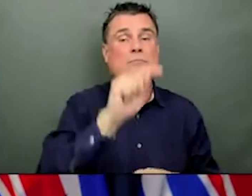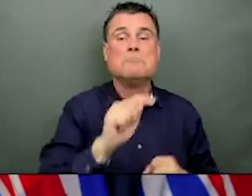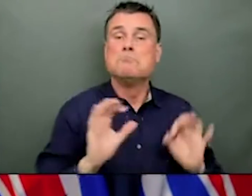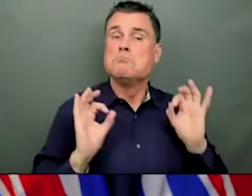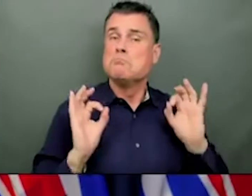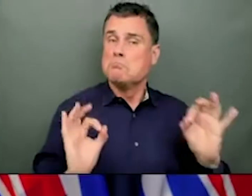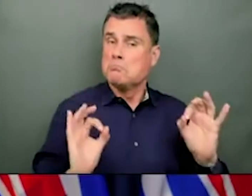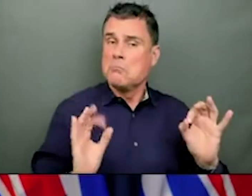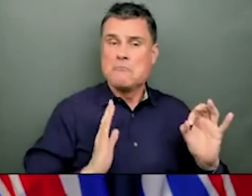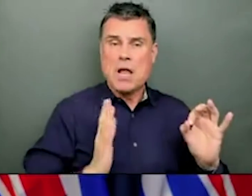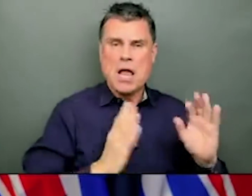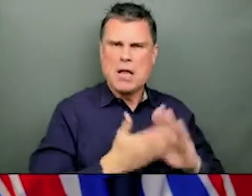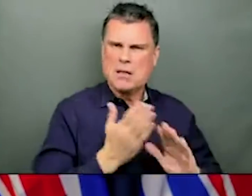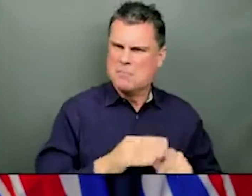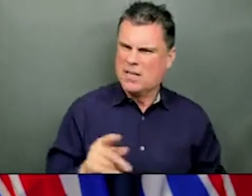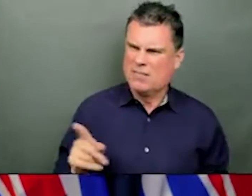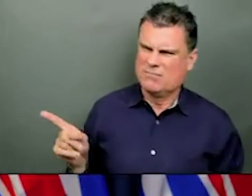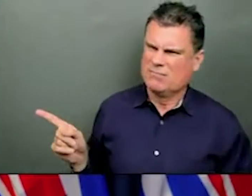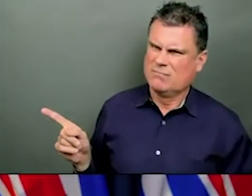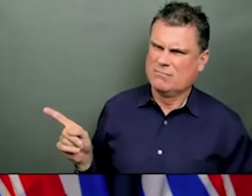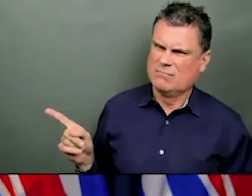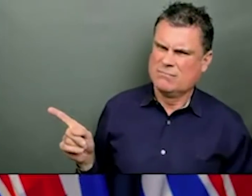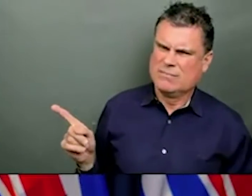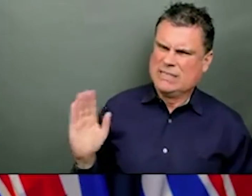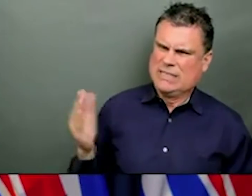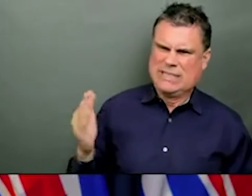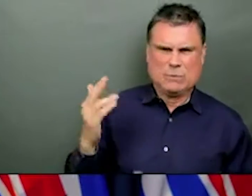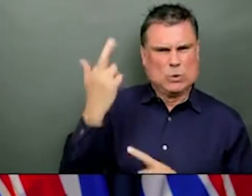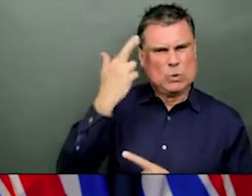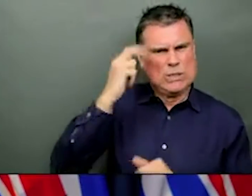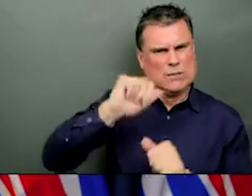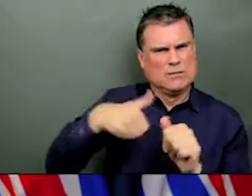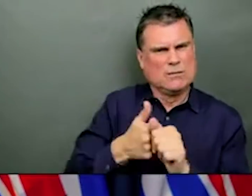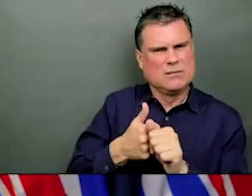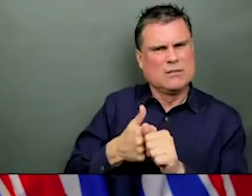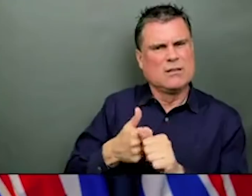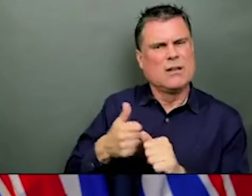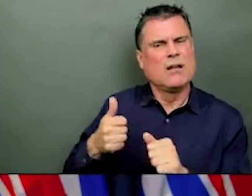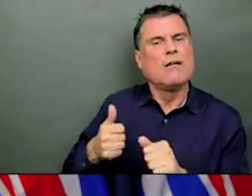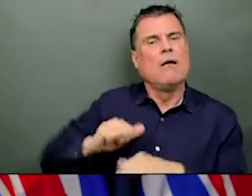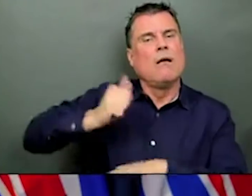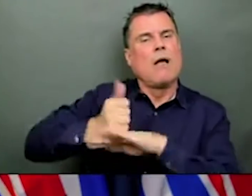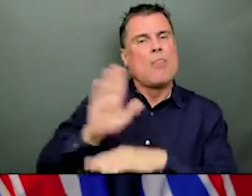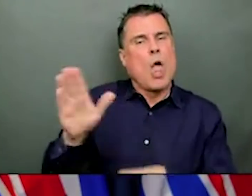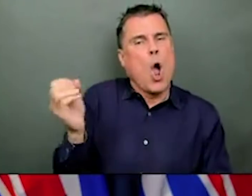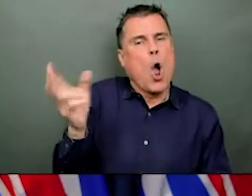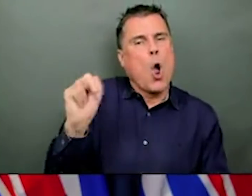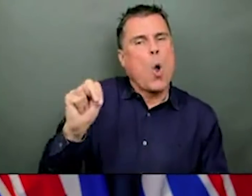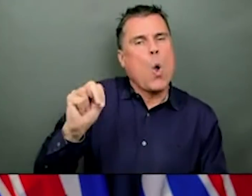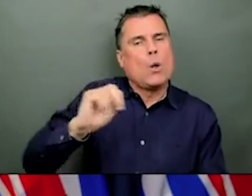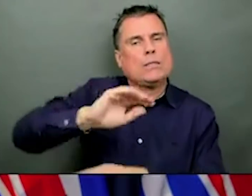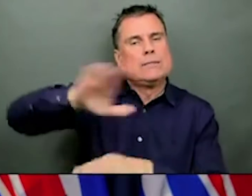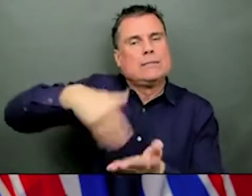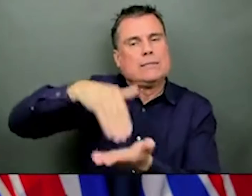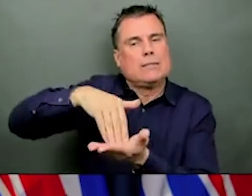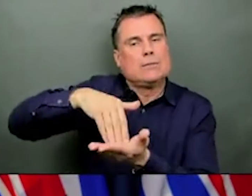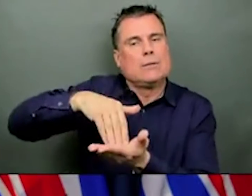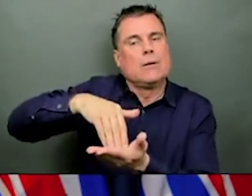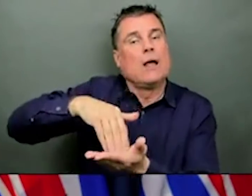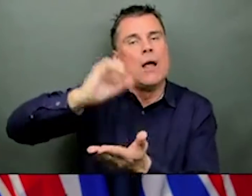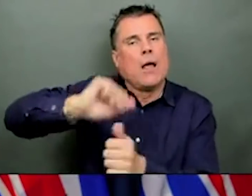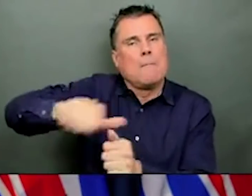that's only because those other health authorities put in place their own call center backup support that they did have to rely on in the